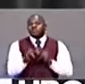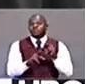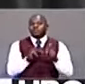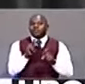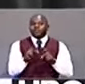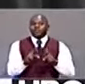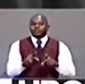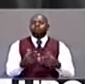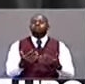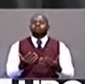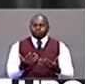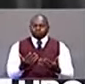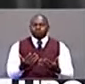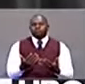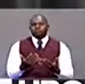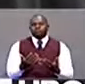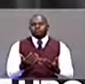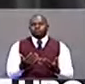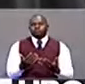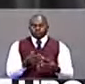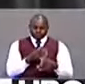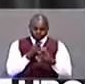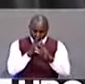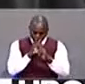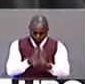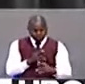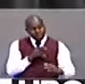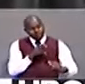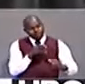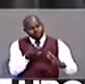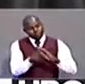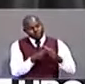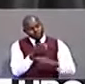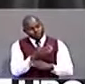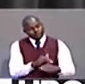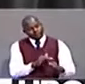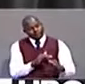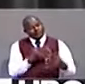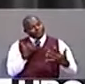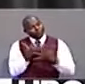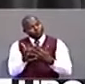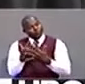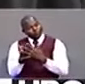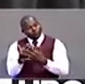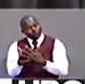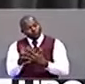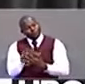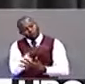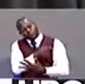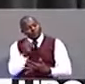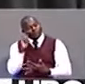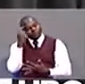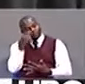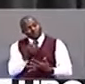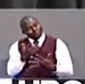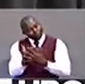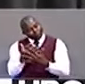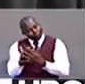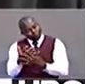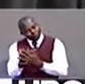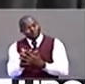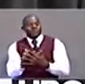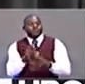people, that Right Honorable Prime Minister, you arrested, your government arrested, your state